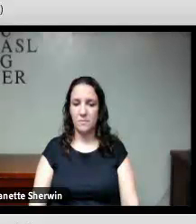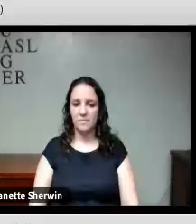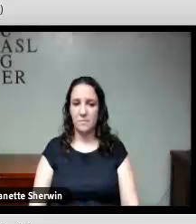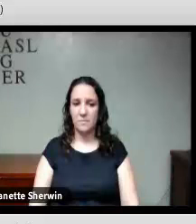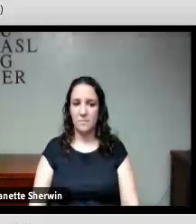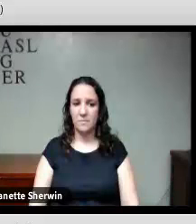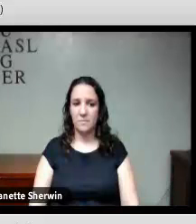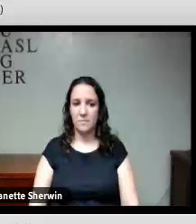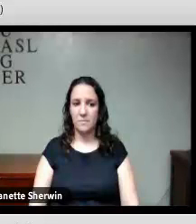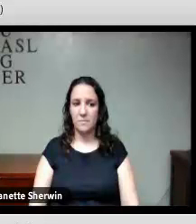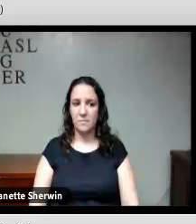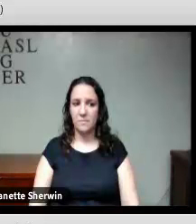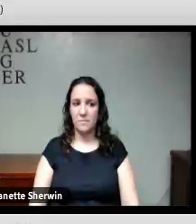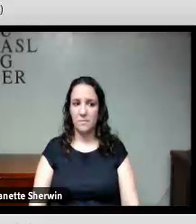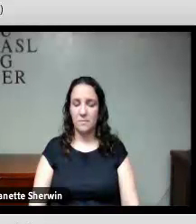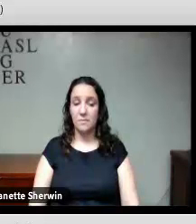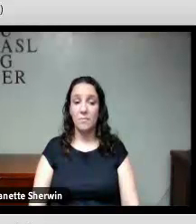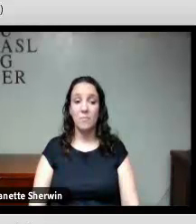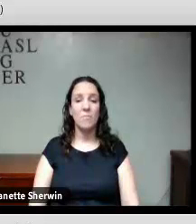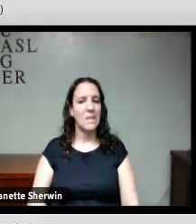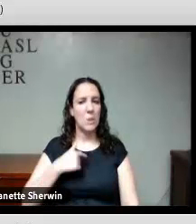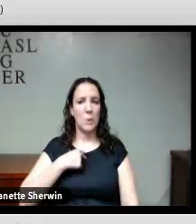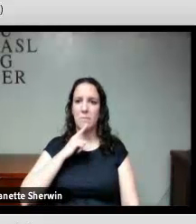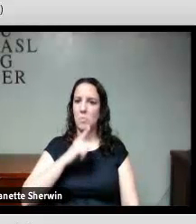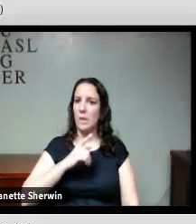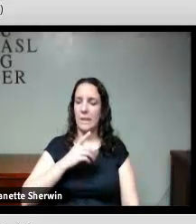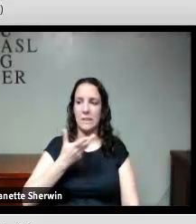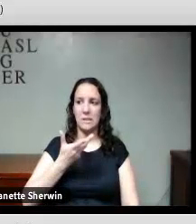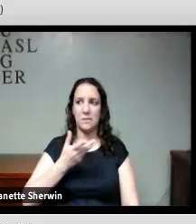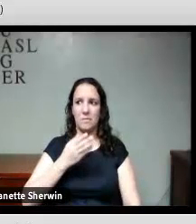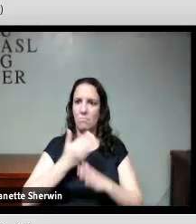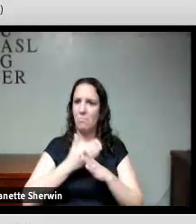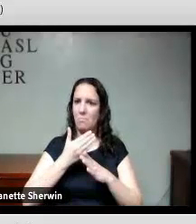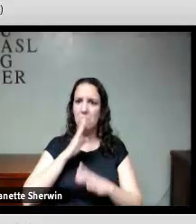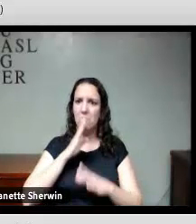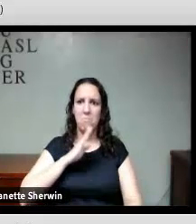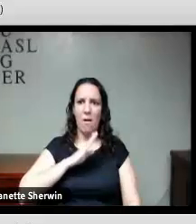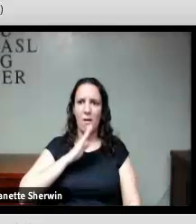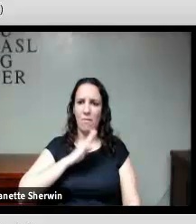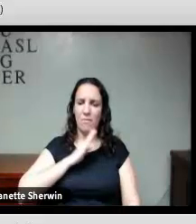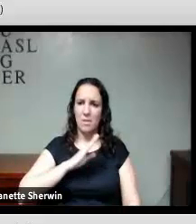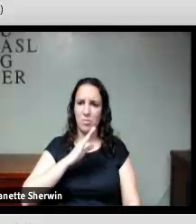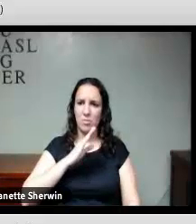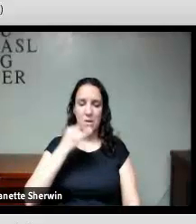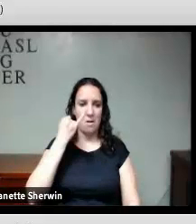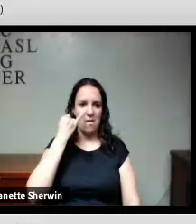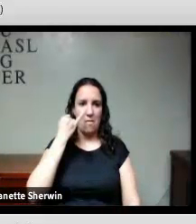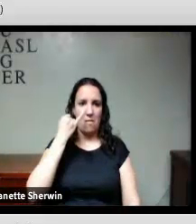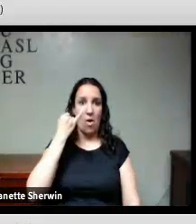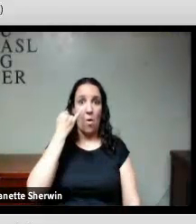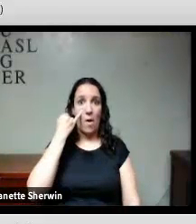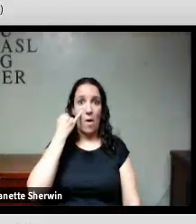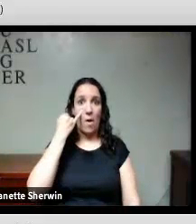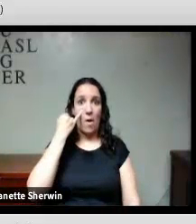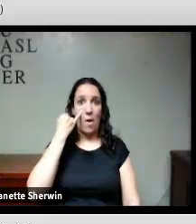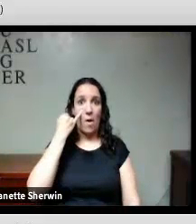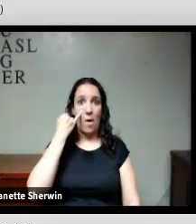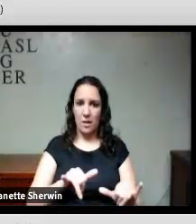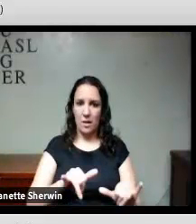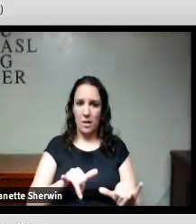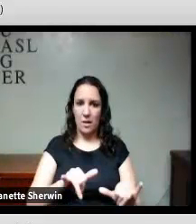you do this, this will happen. Because they can't promise that. Linda Bruno can't promise that. Nobody else can promise that, because you're dealing with